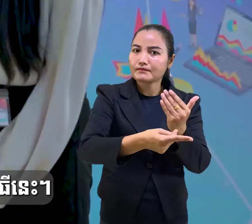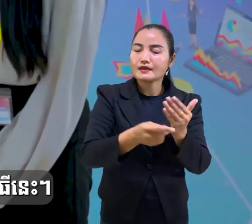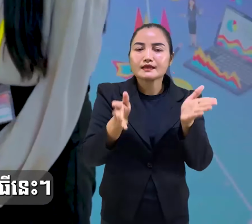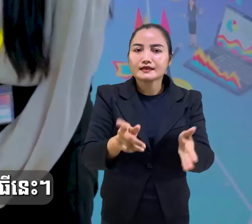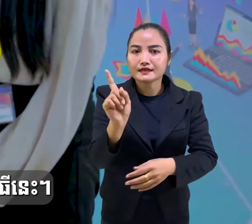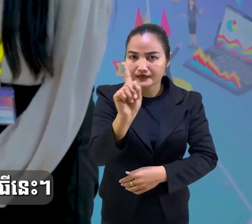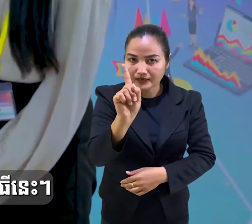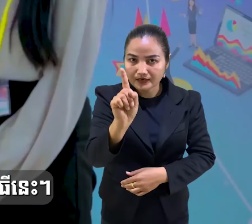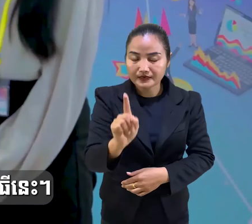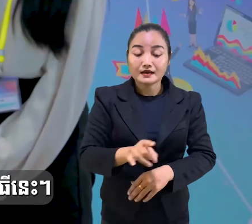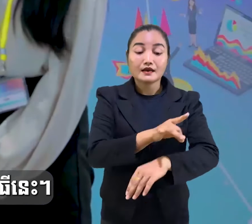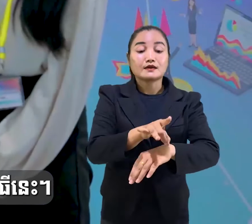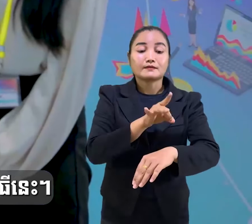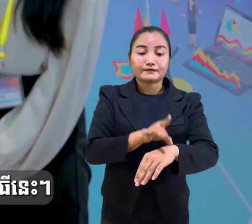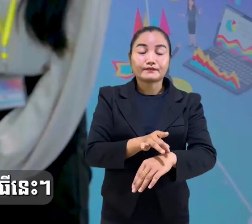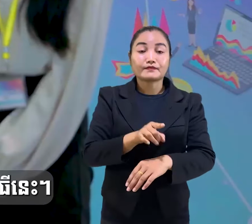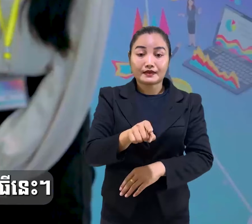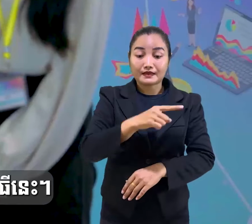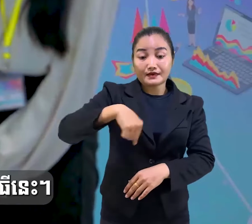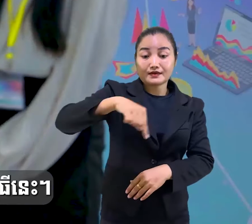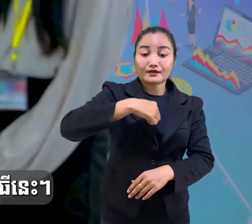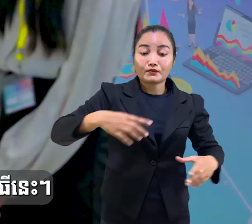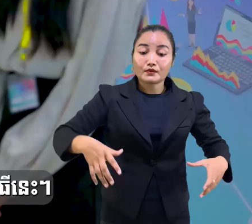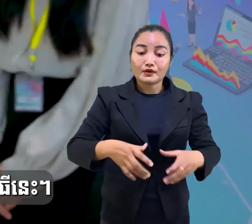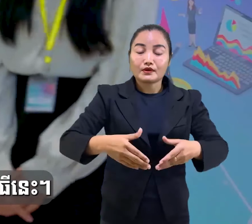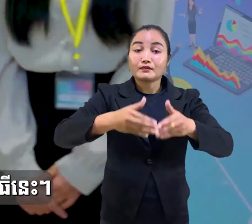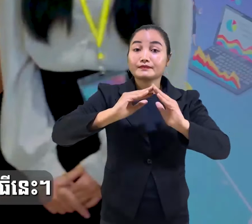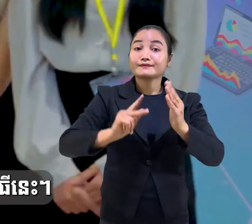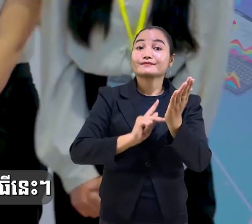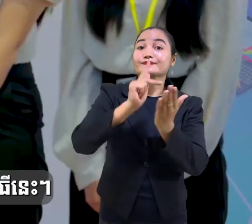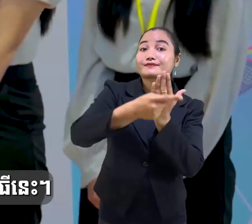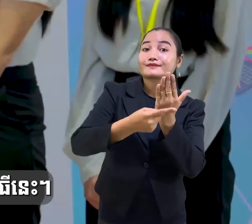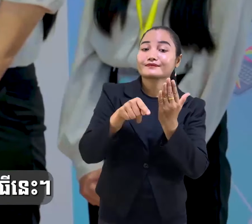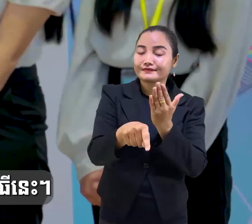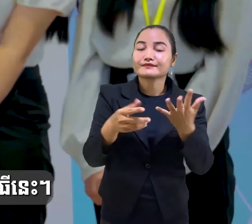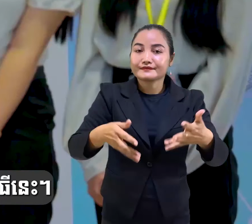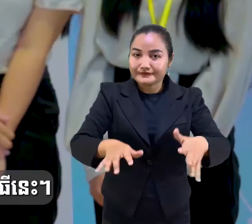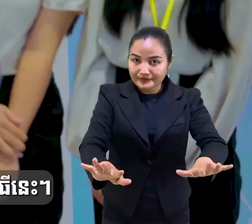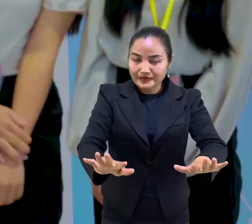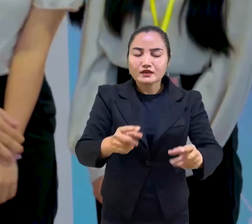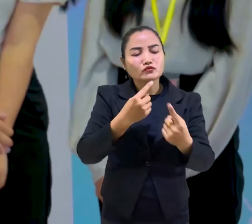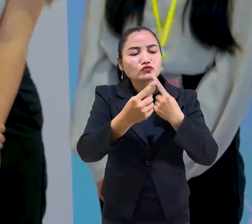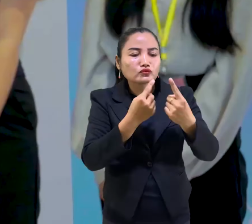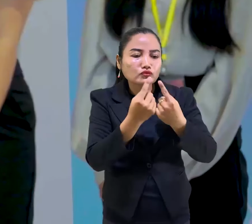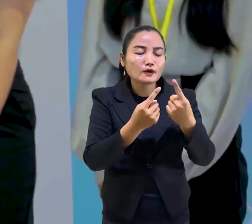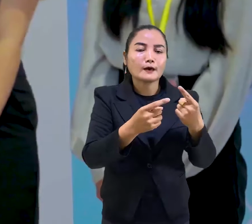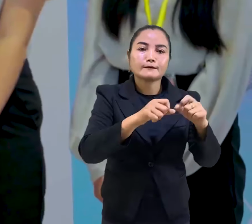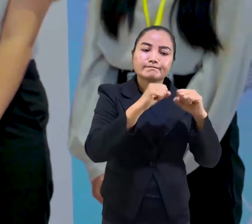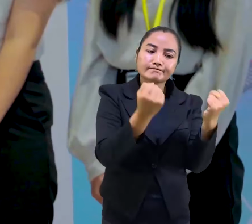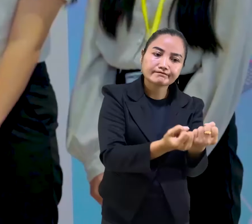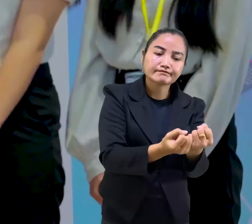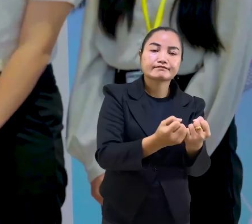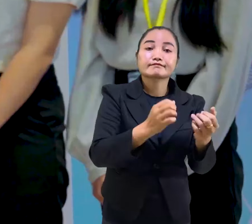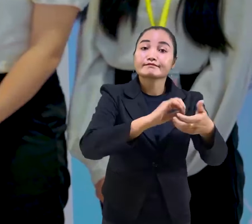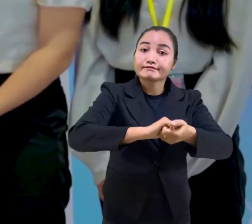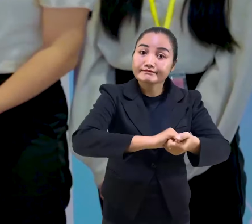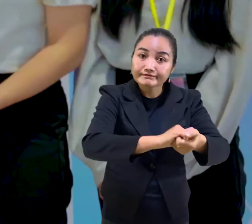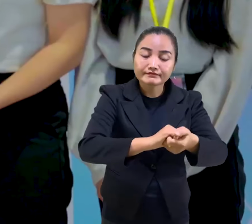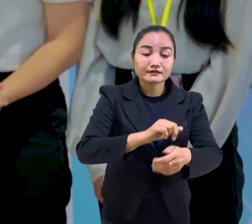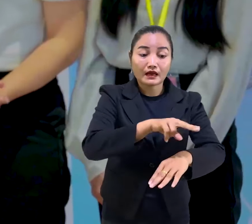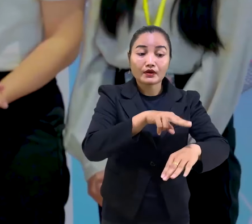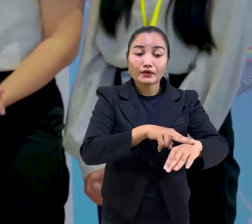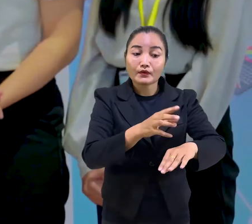Sustainability. So I would like to answer your question. Like you asked that who will support or continue like our app after